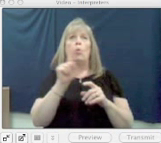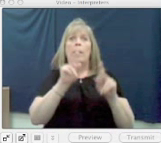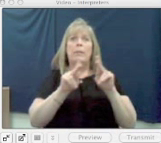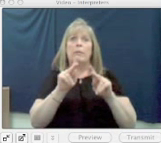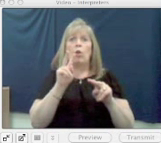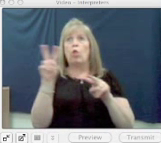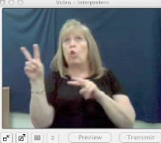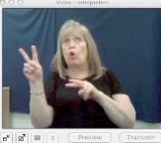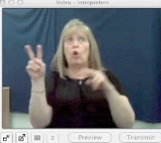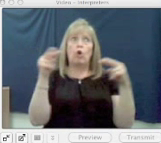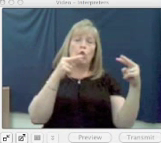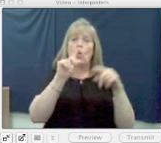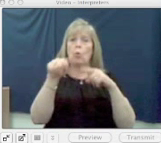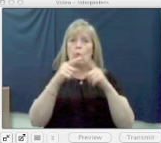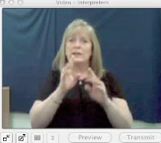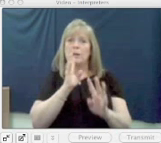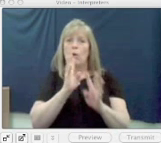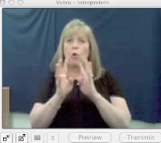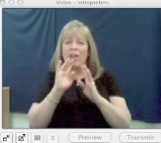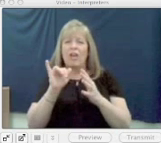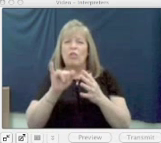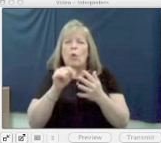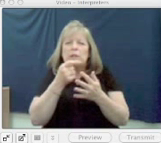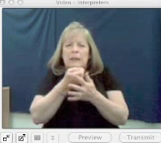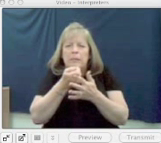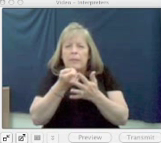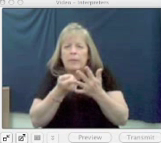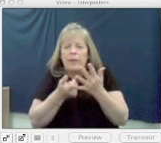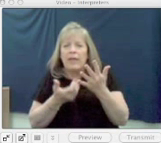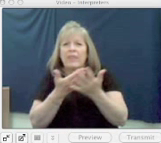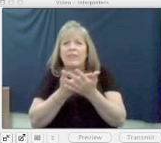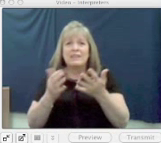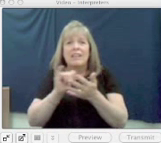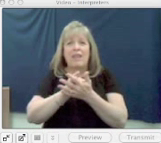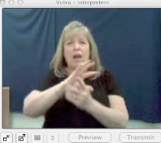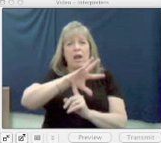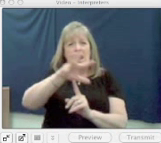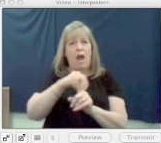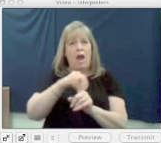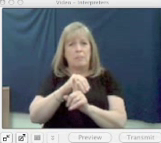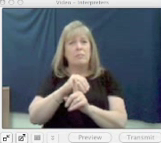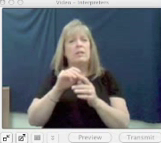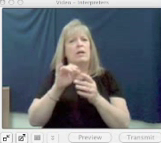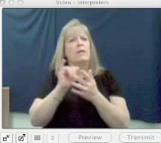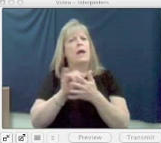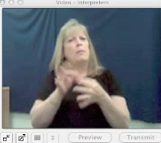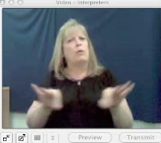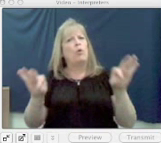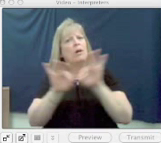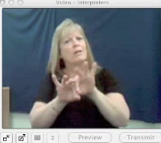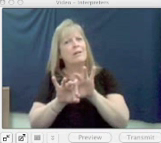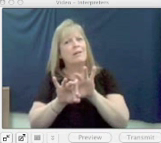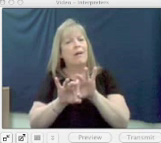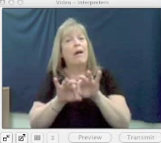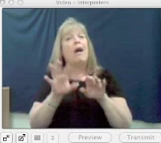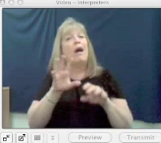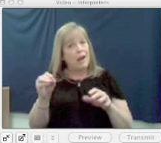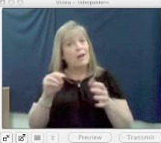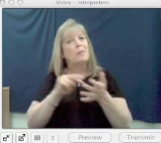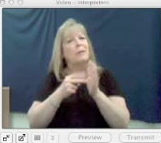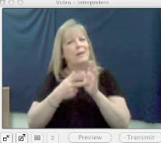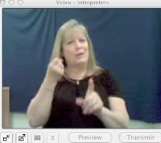those minute contextual factors matter. And they impact our translation